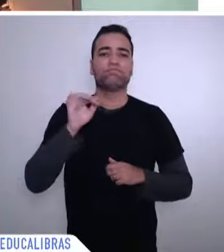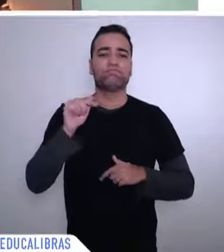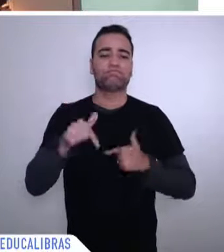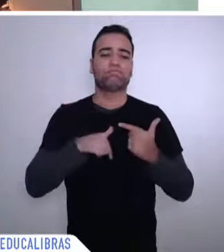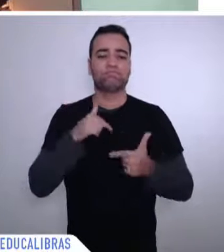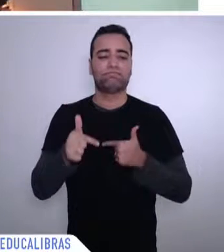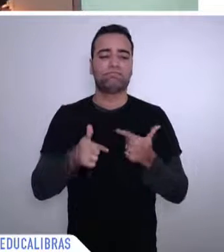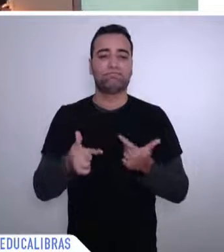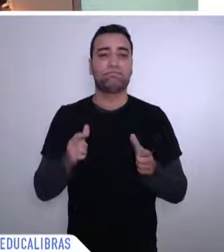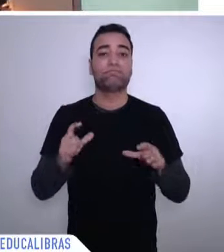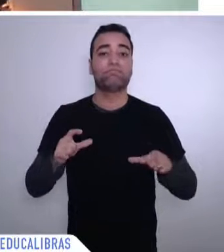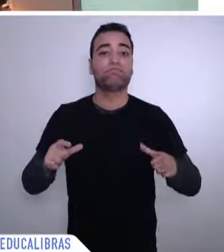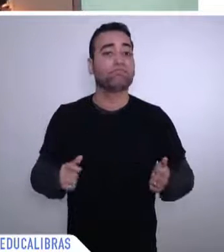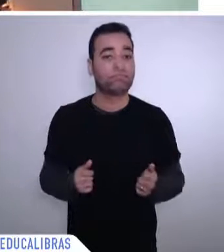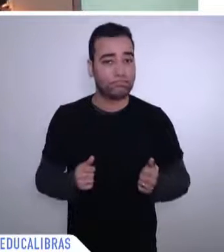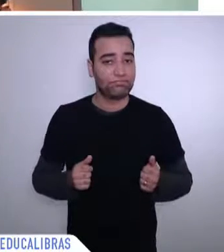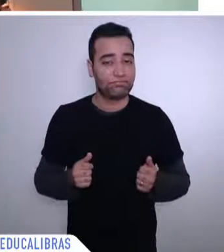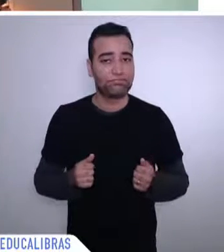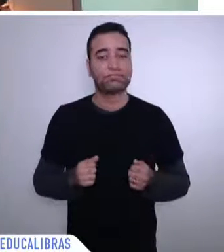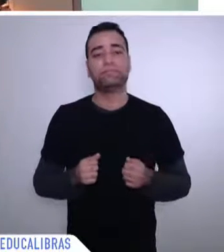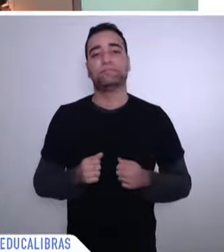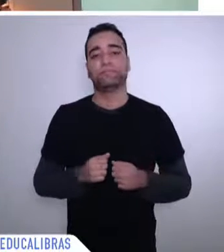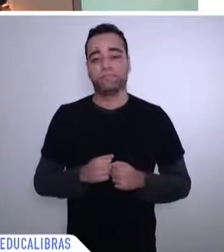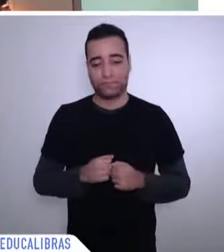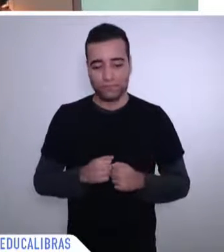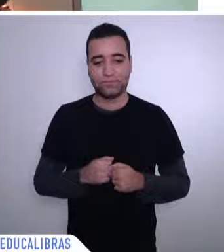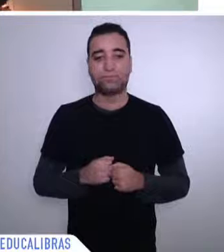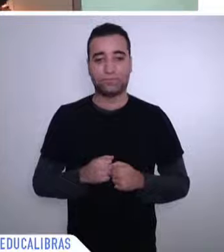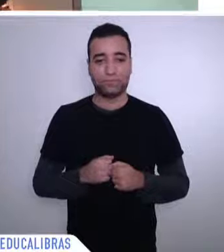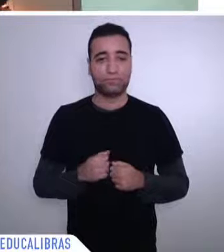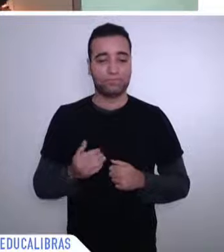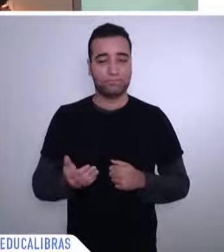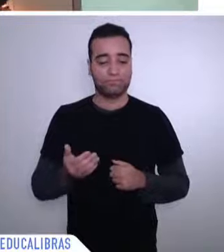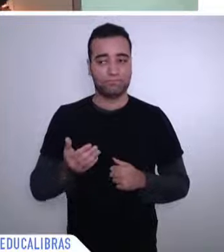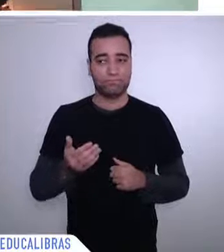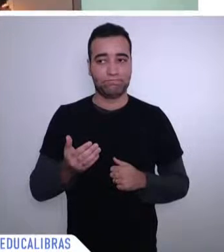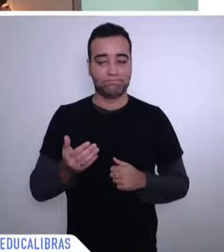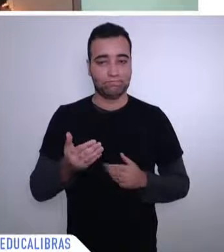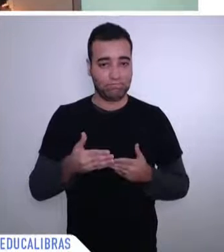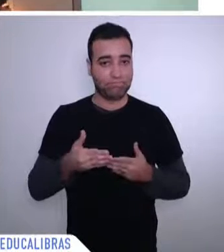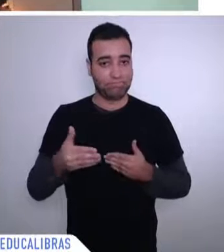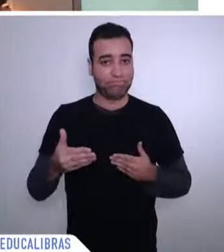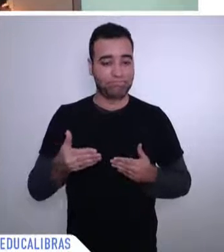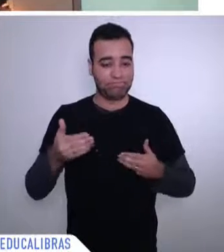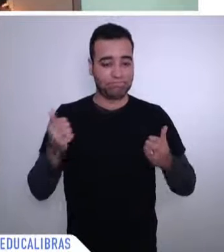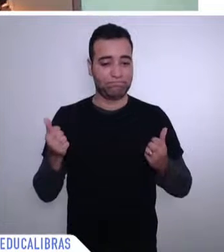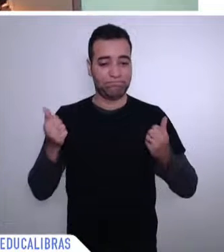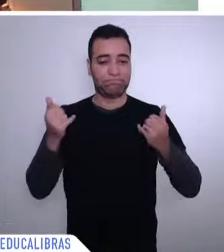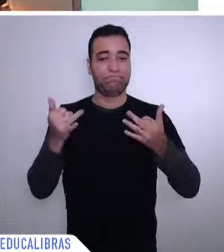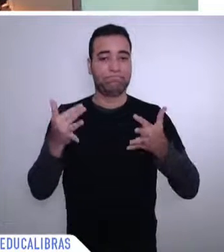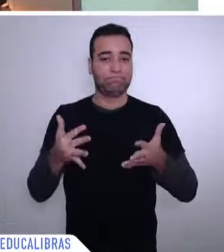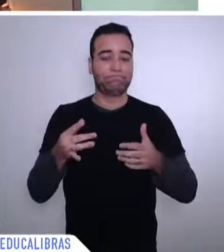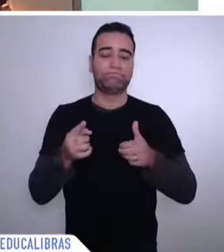But how about the future of work? How is it within